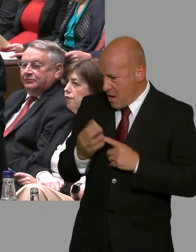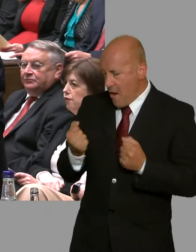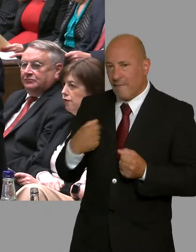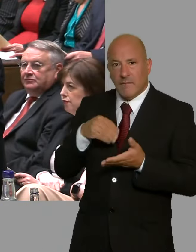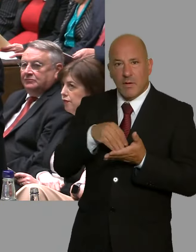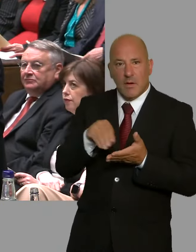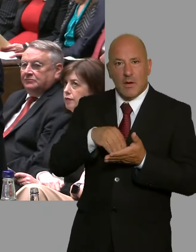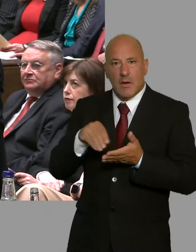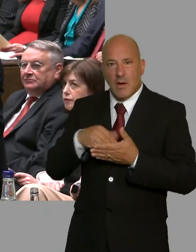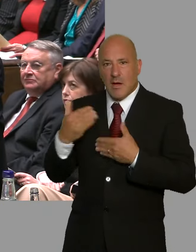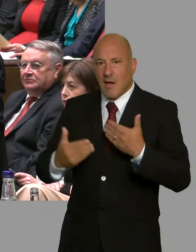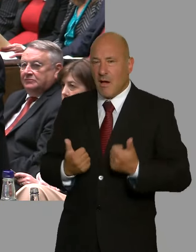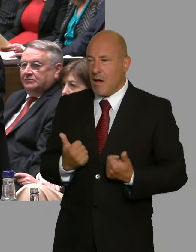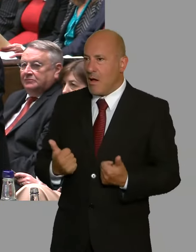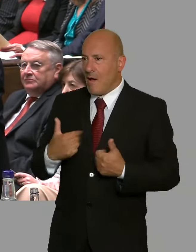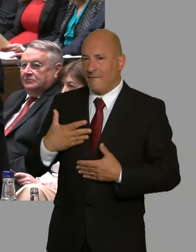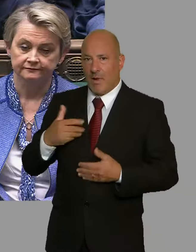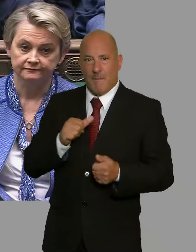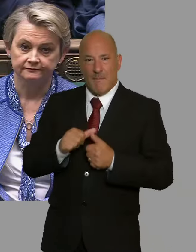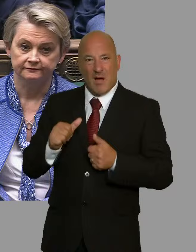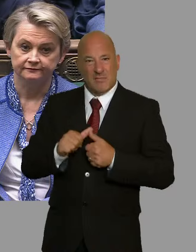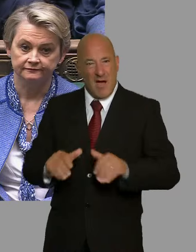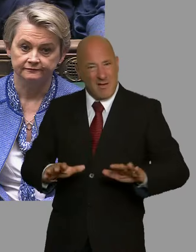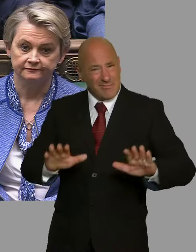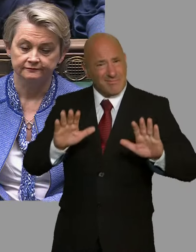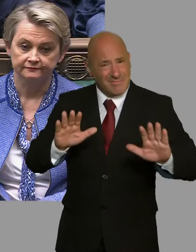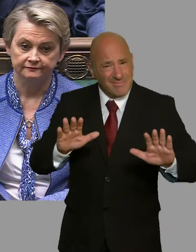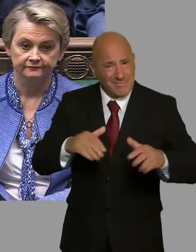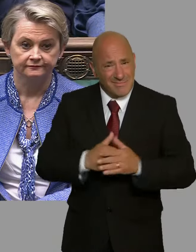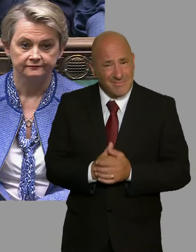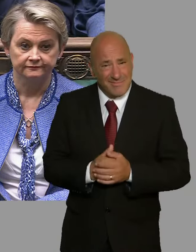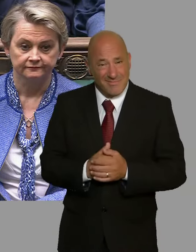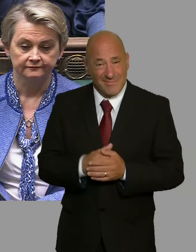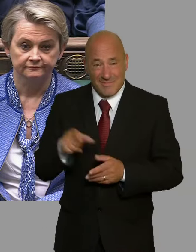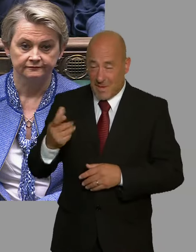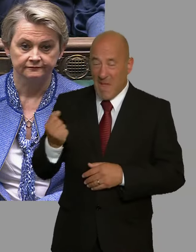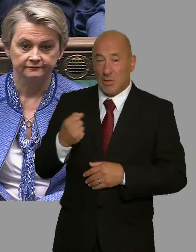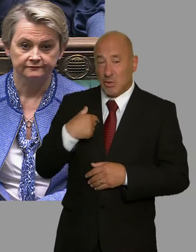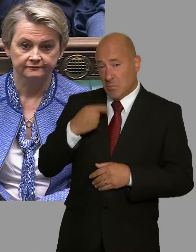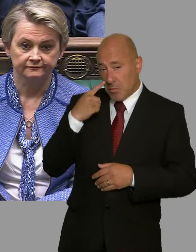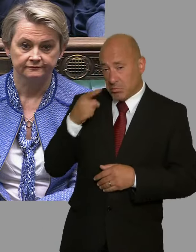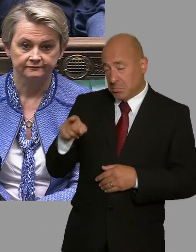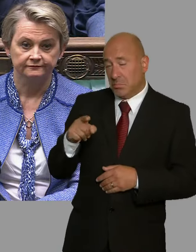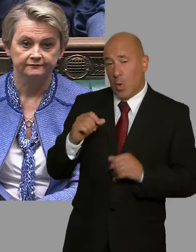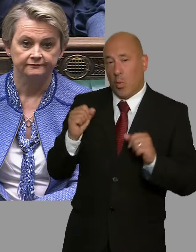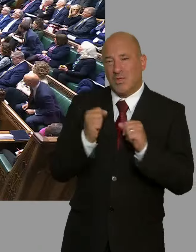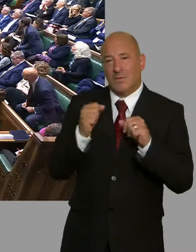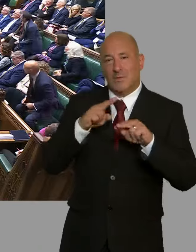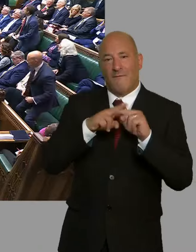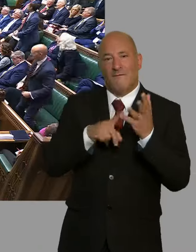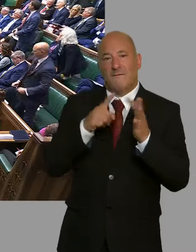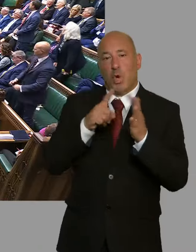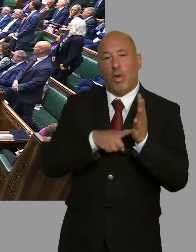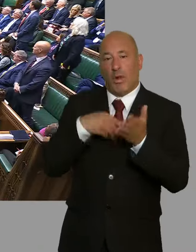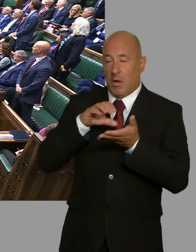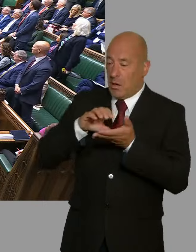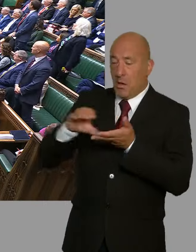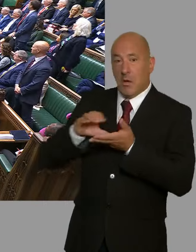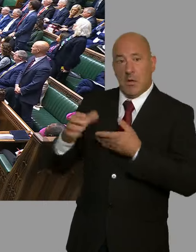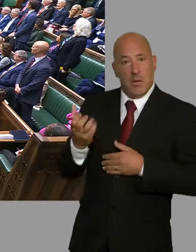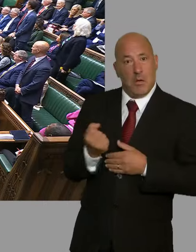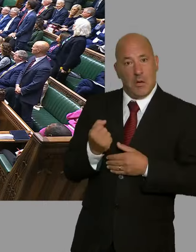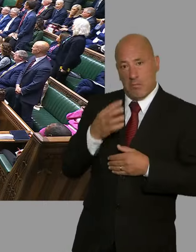Speaker, we will only make decisions we can afford. That is why we will look at that as part of a fiscal event. Leader of the